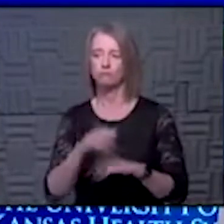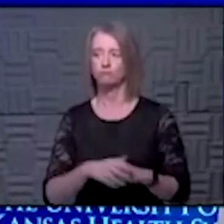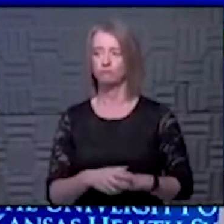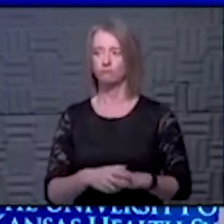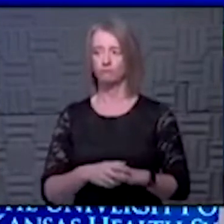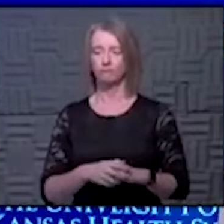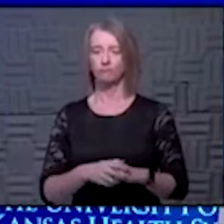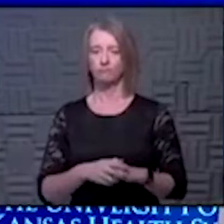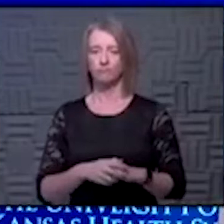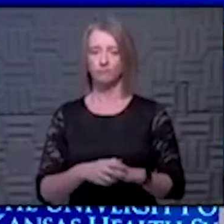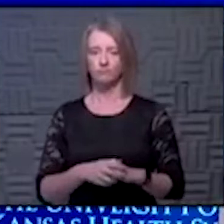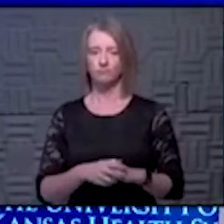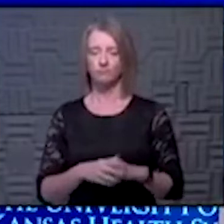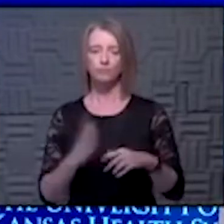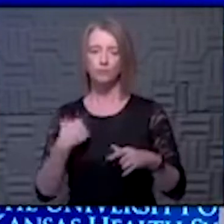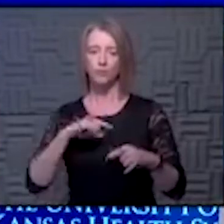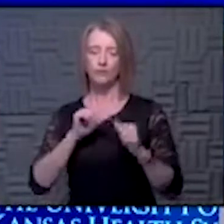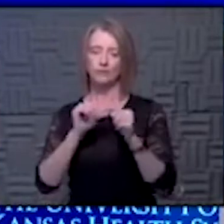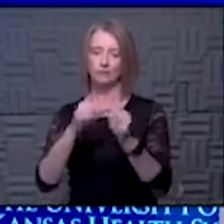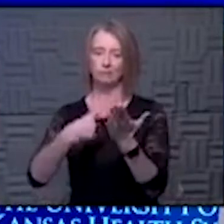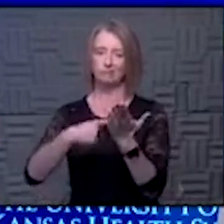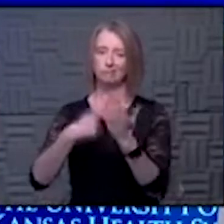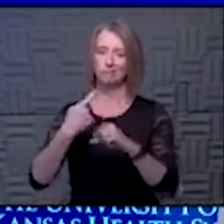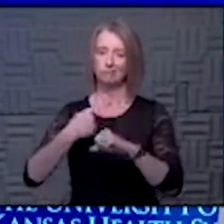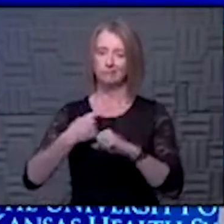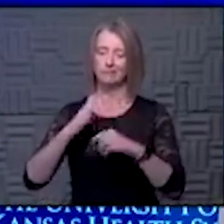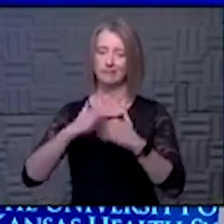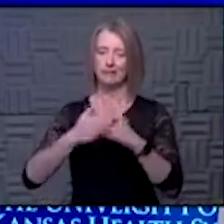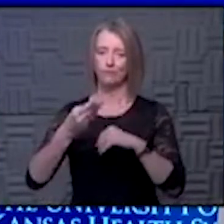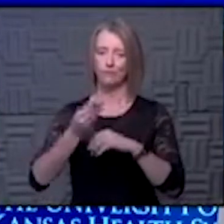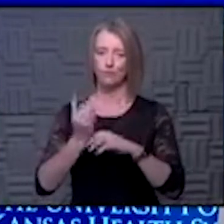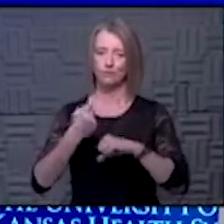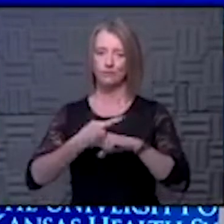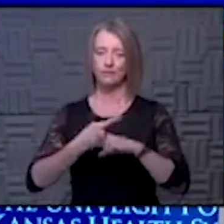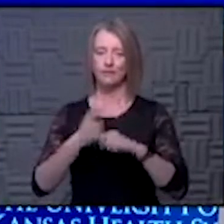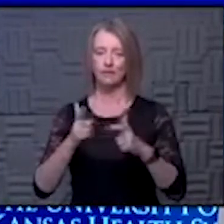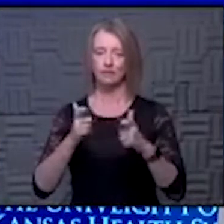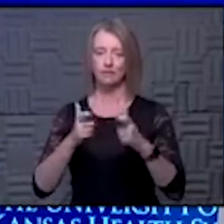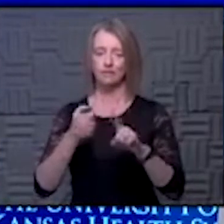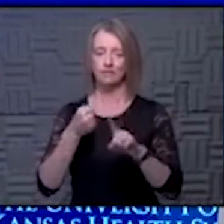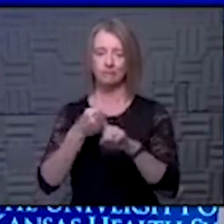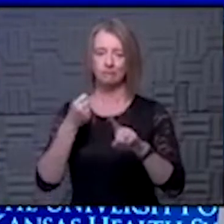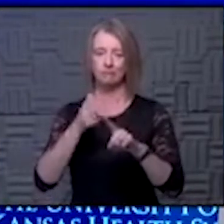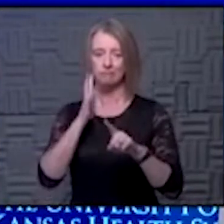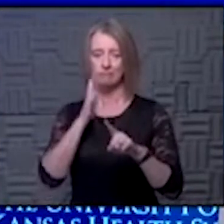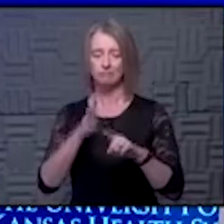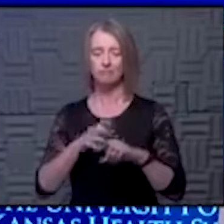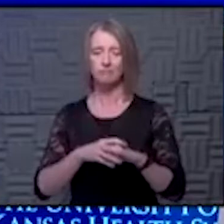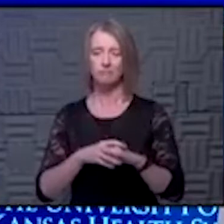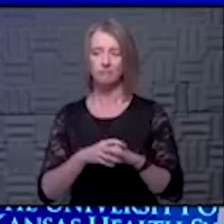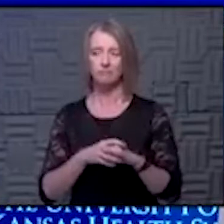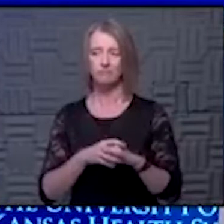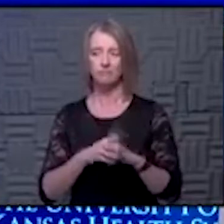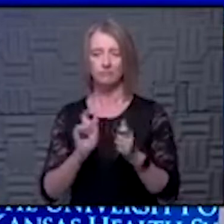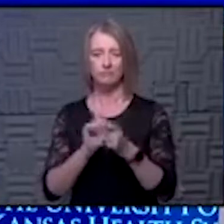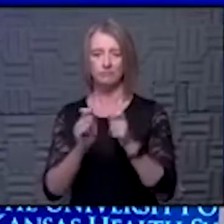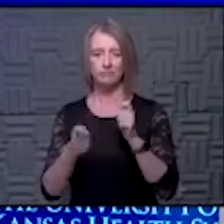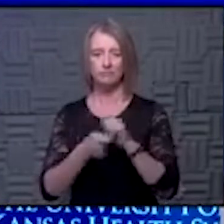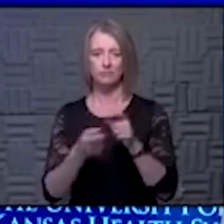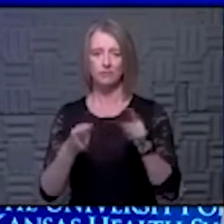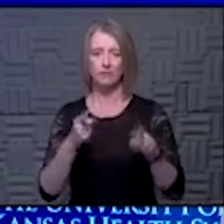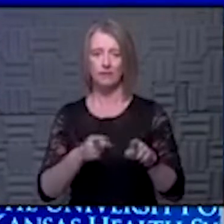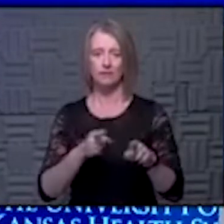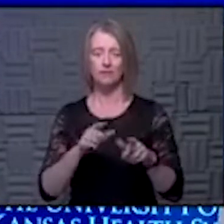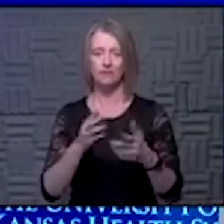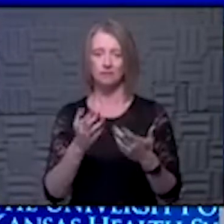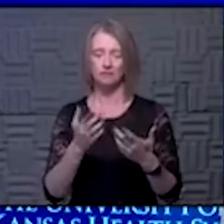much more on that over the next couple of days as we really understand how quickly this impact is changing what's